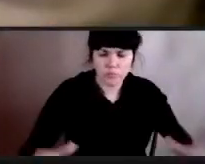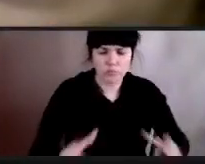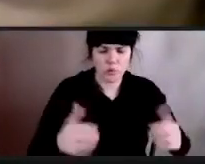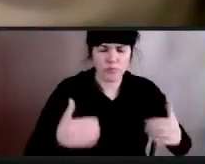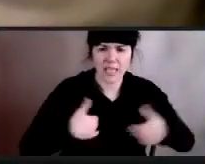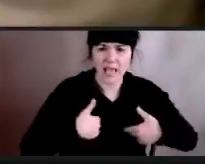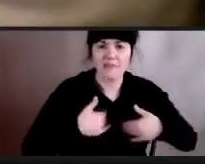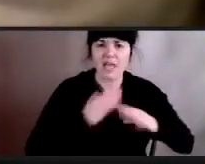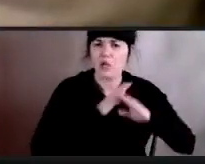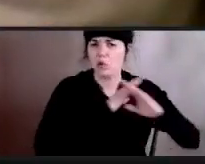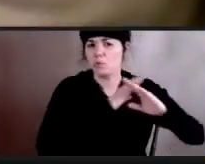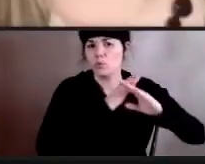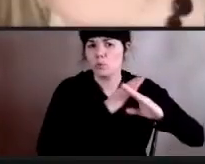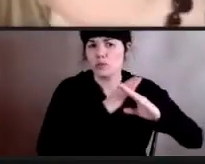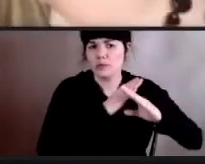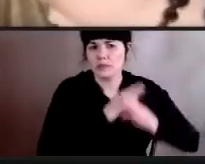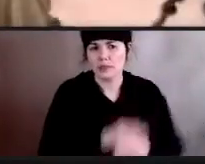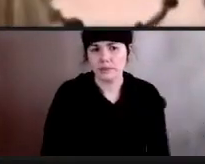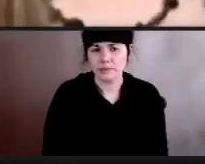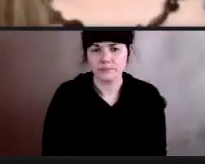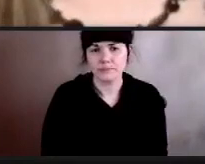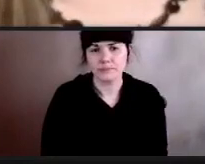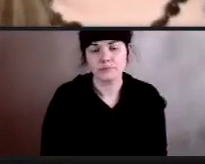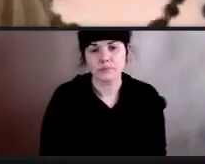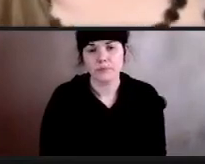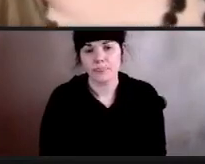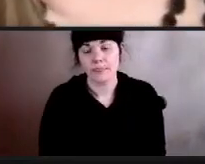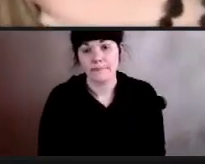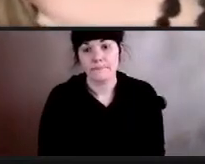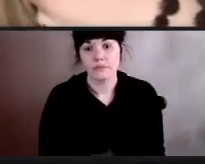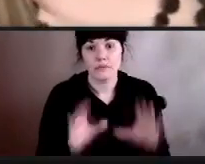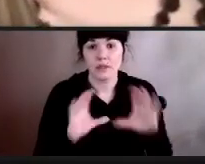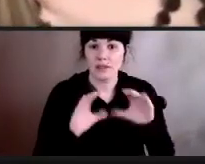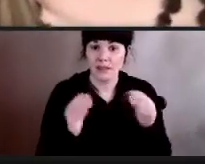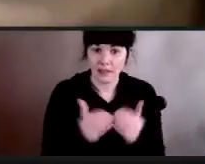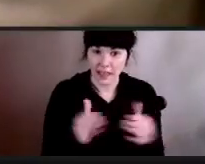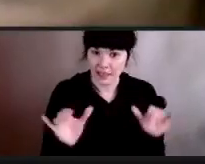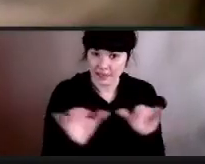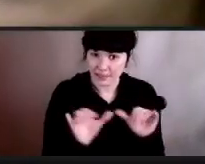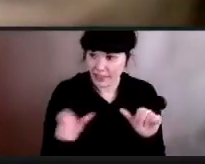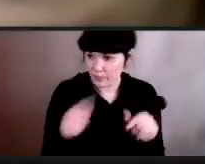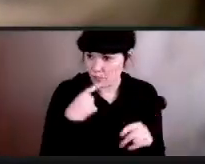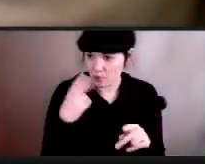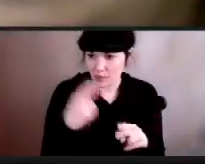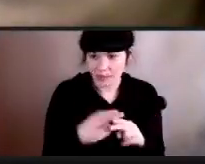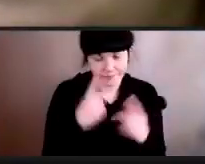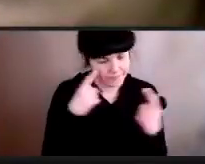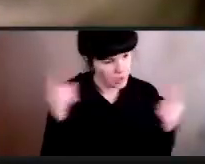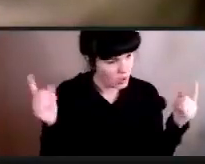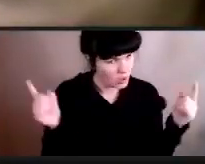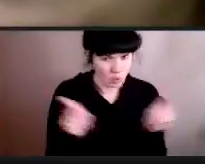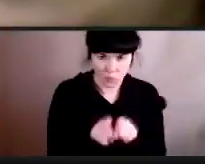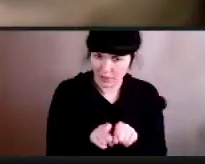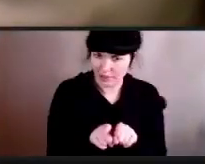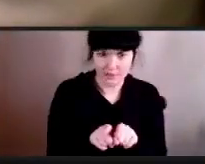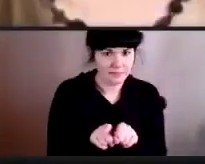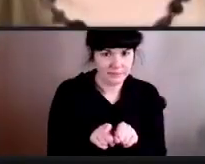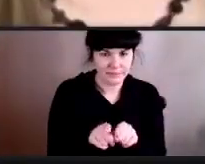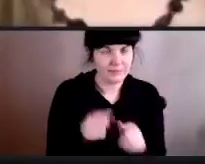Class sizes, I totally agree. I've actually been chuckling about the class size thing for a while, because